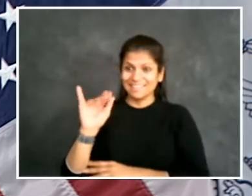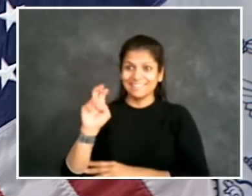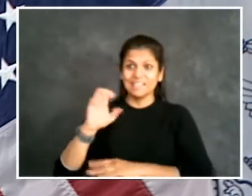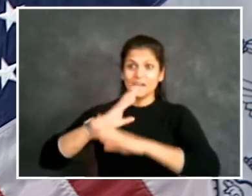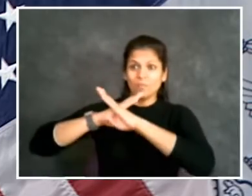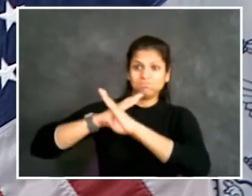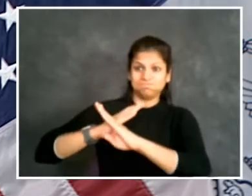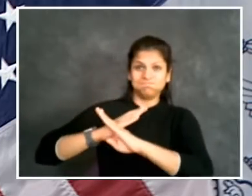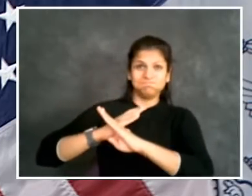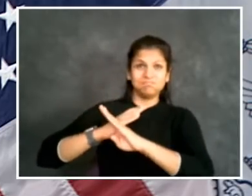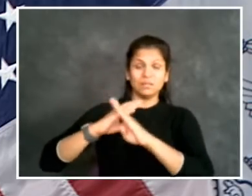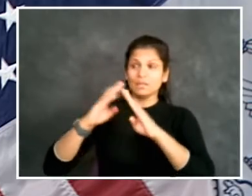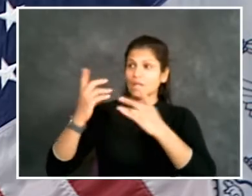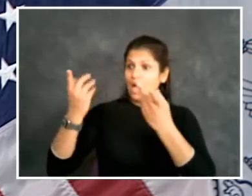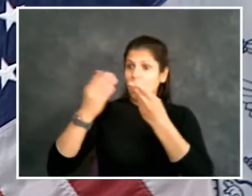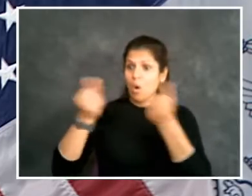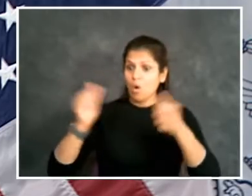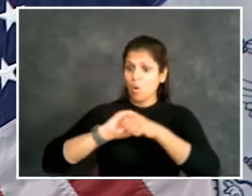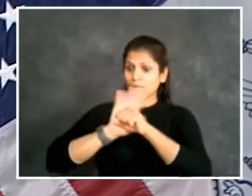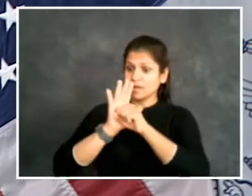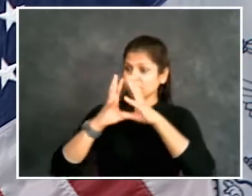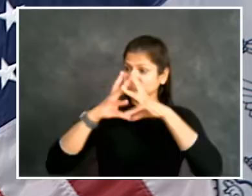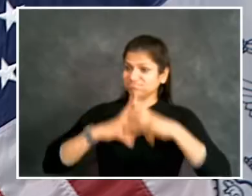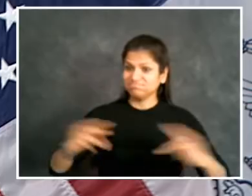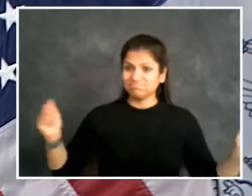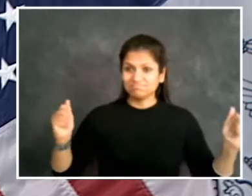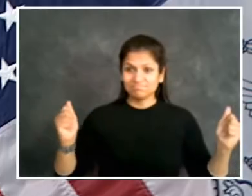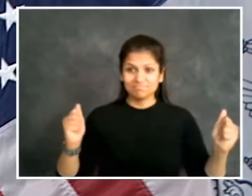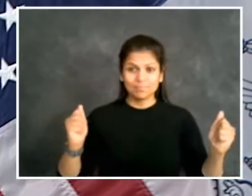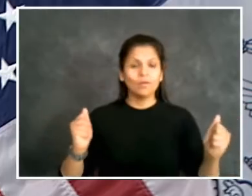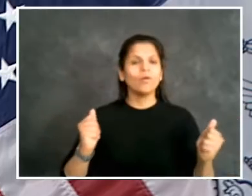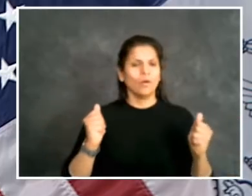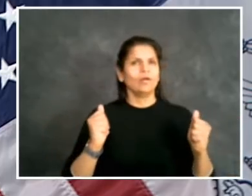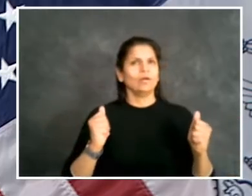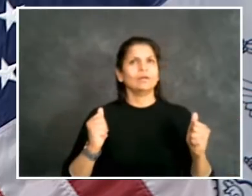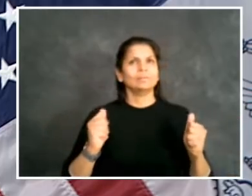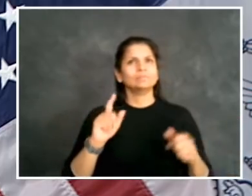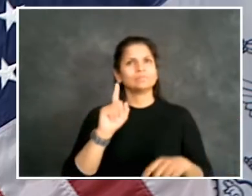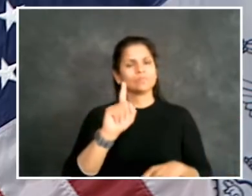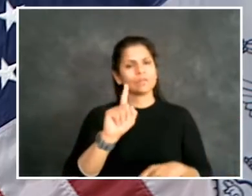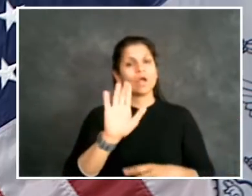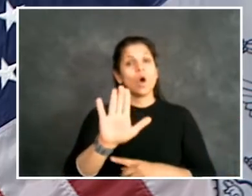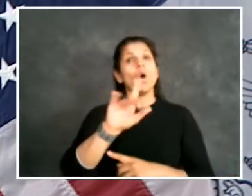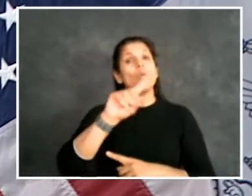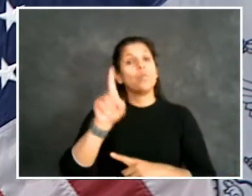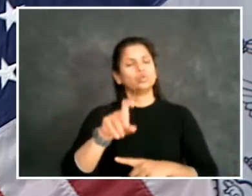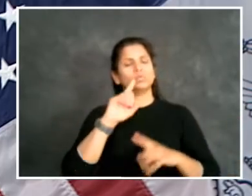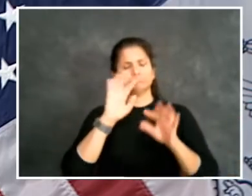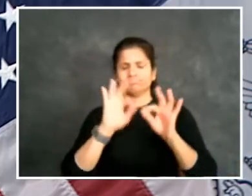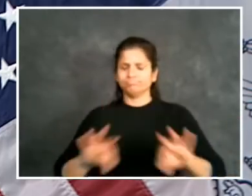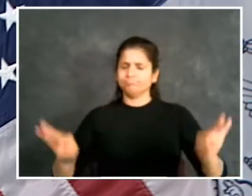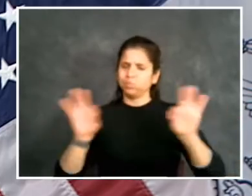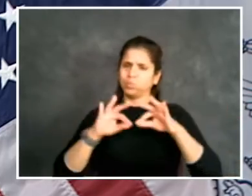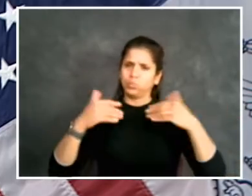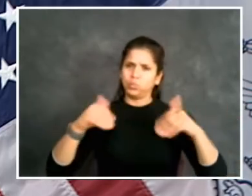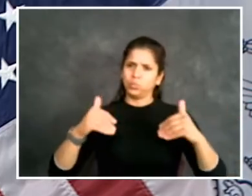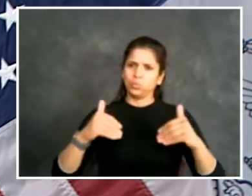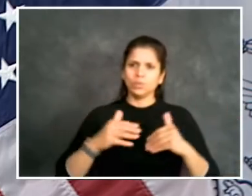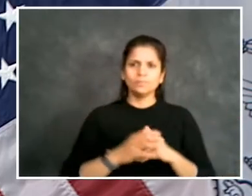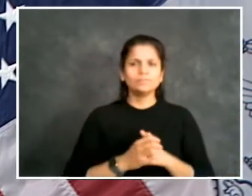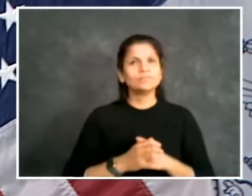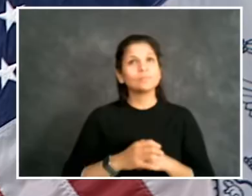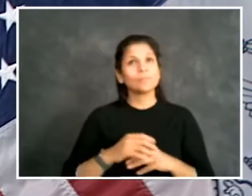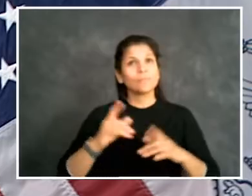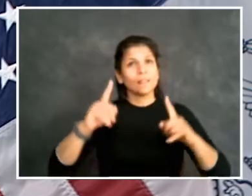I think the way you put it's important, sort of thinking about the stages, thinking about the things that